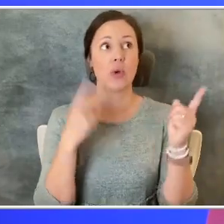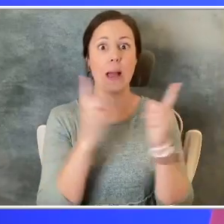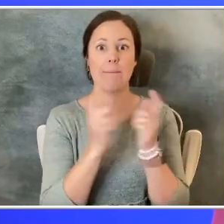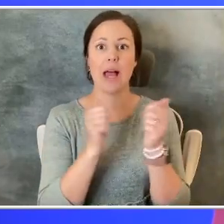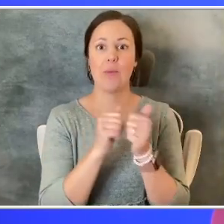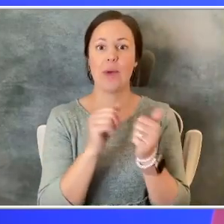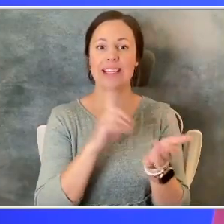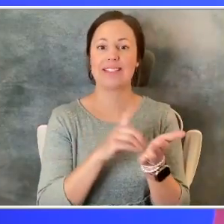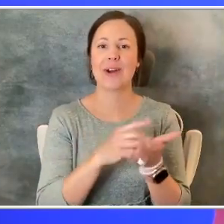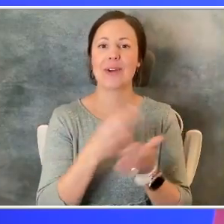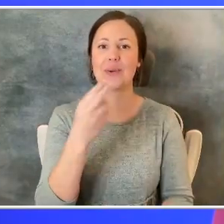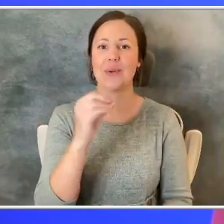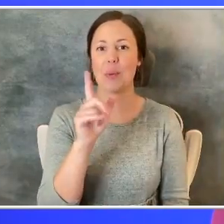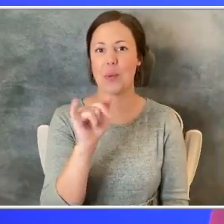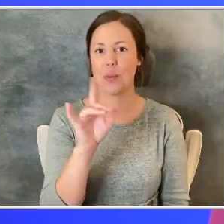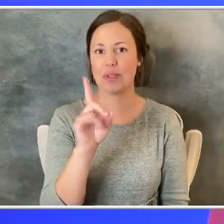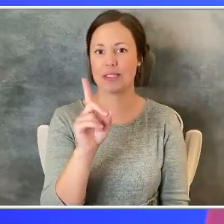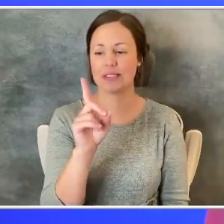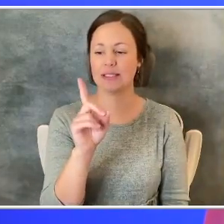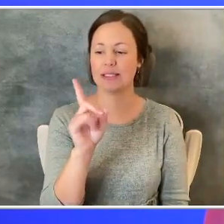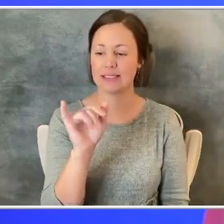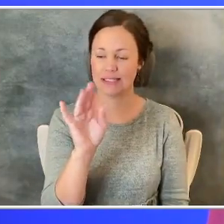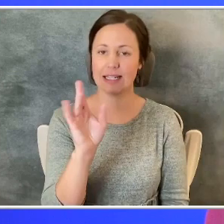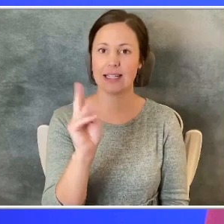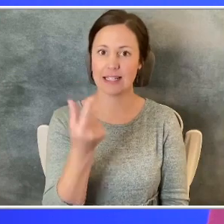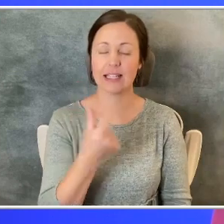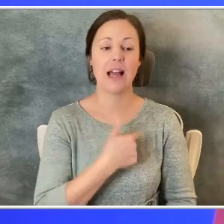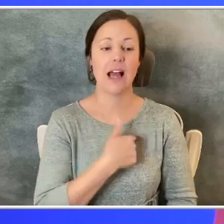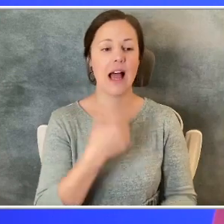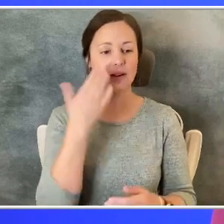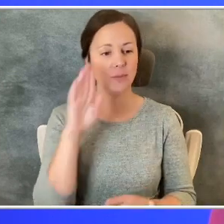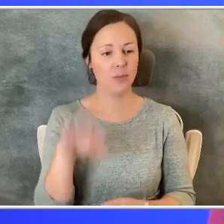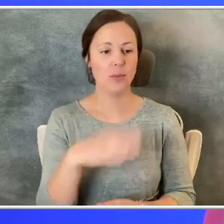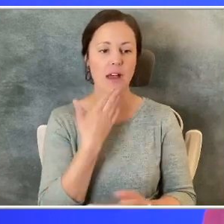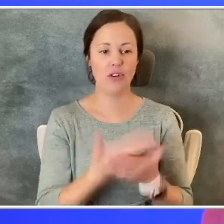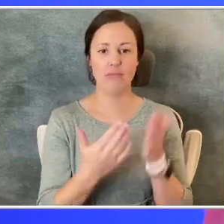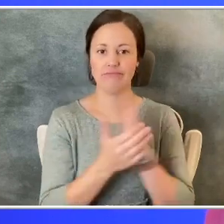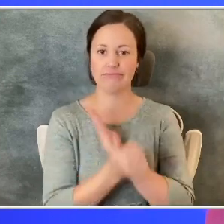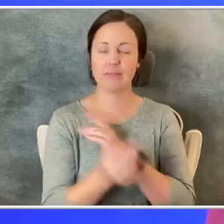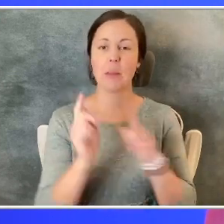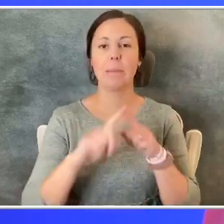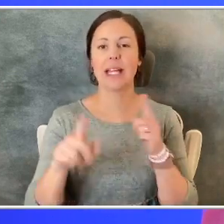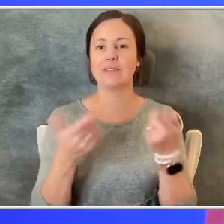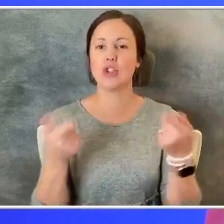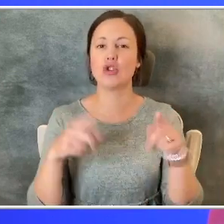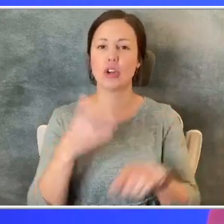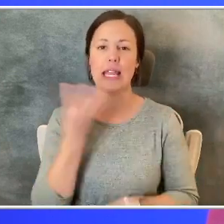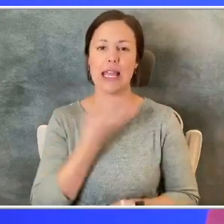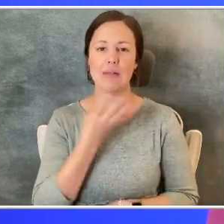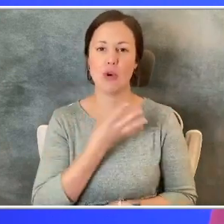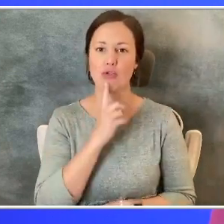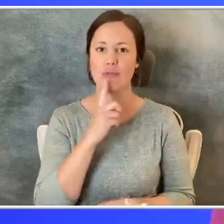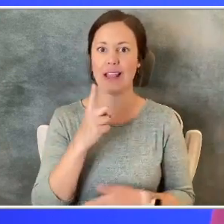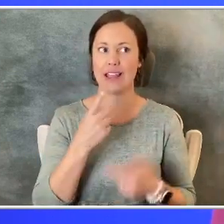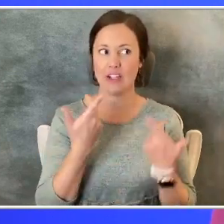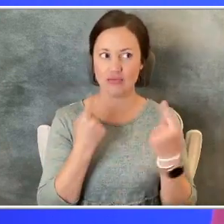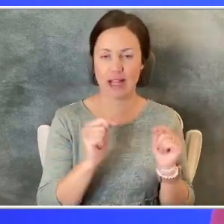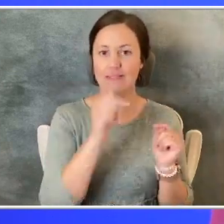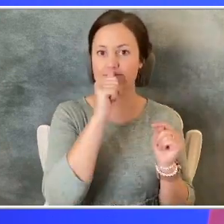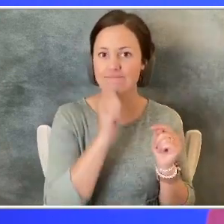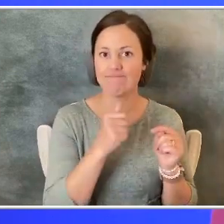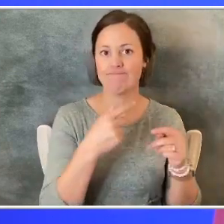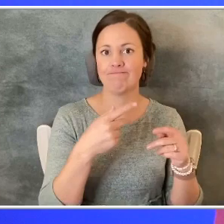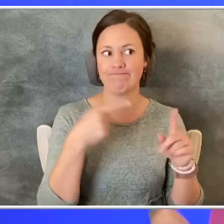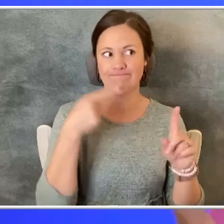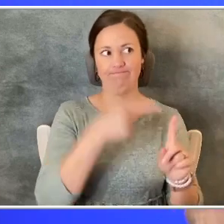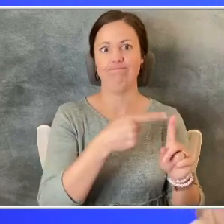hands, but I was in the middle of chemotherapy at that time. So just getting through that was my main goal. And being